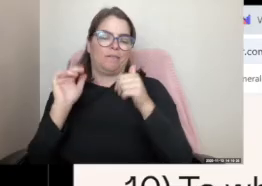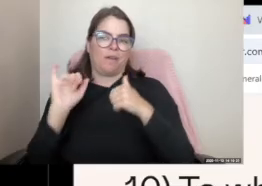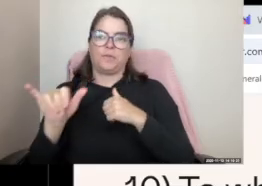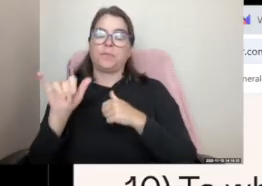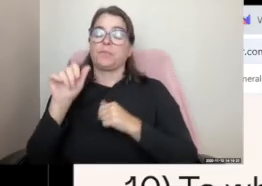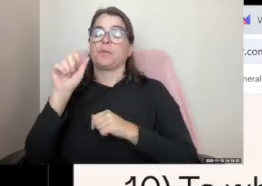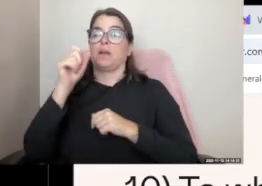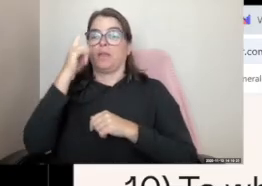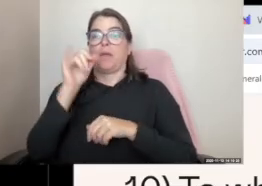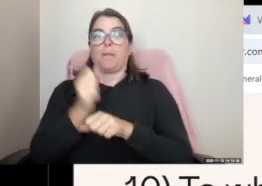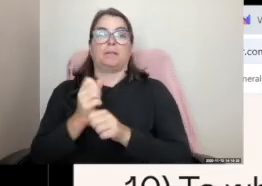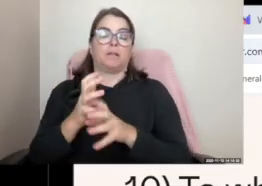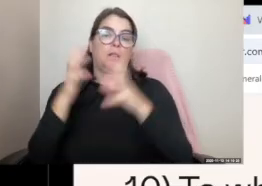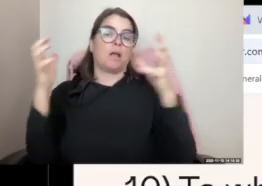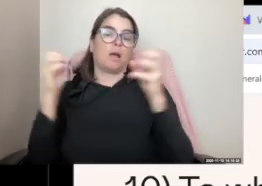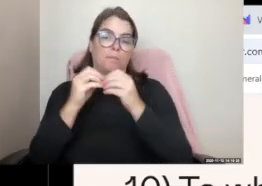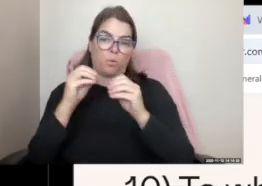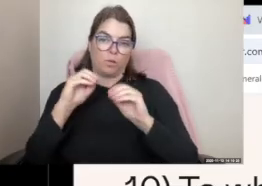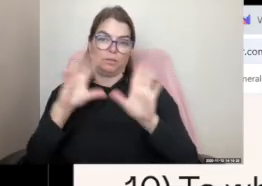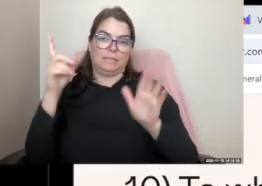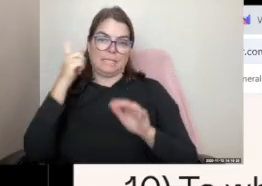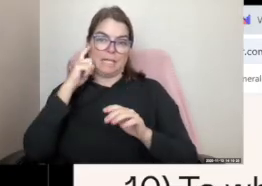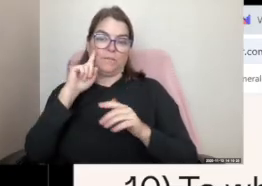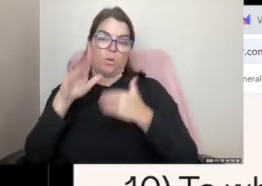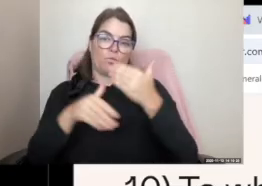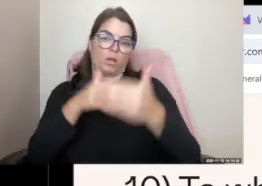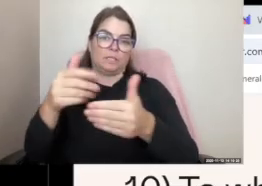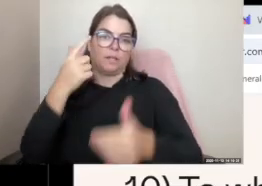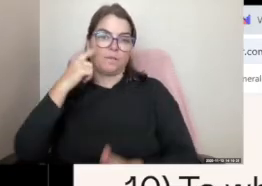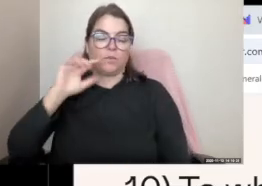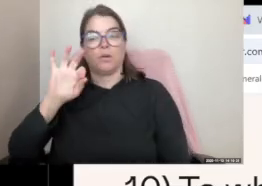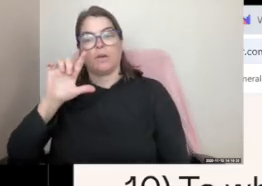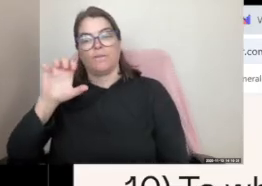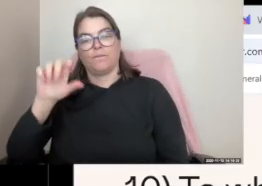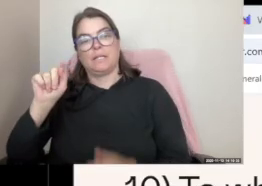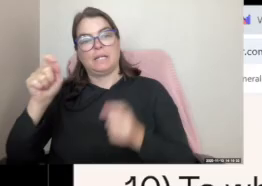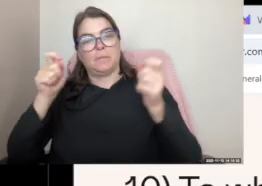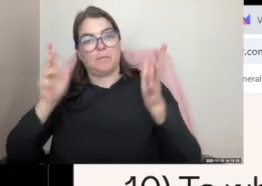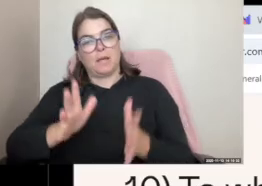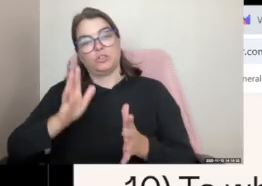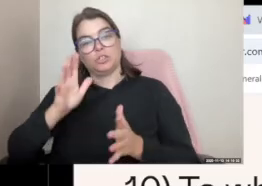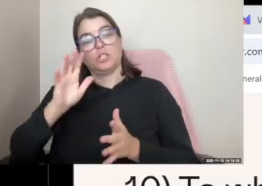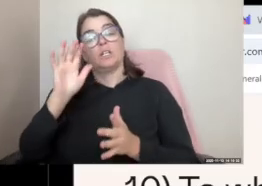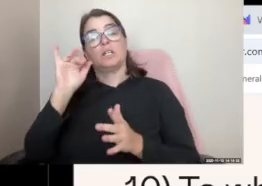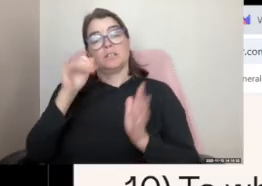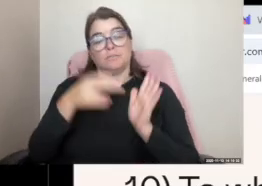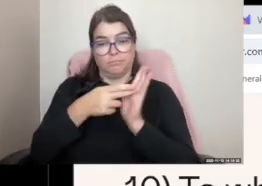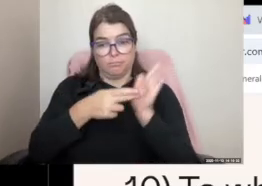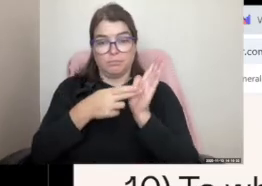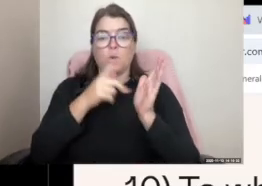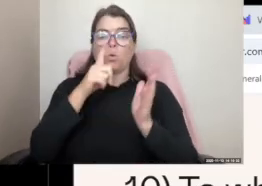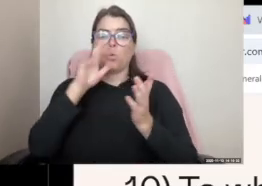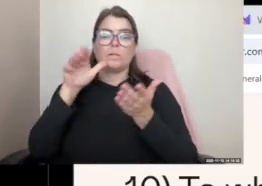more R&D associated with battery technologies to reduce the cost of the truck at the beginning of the